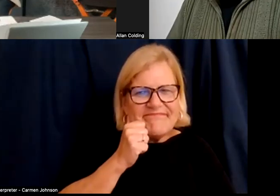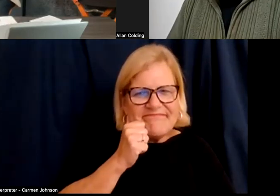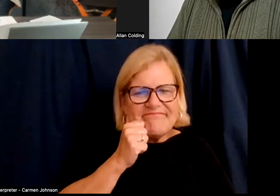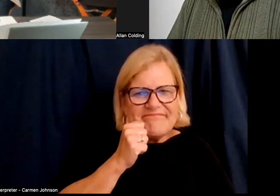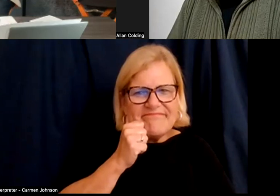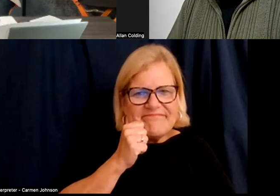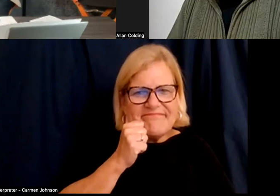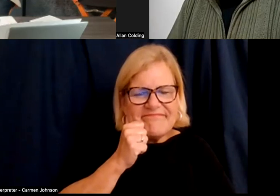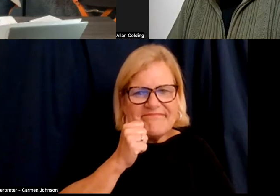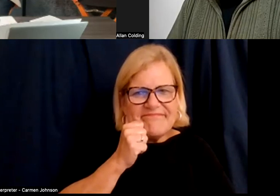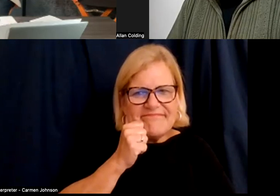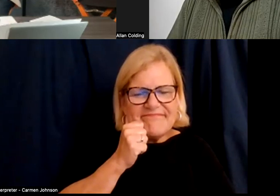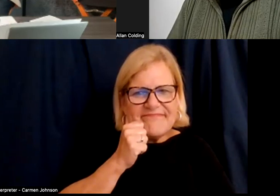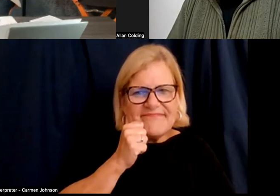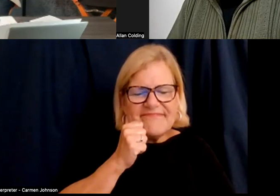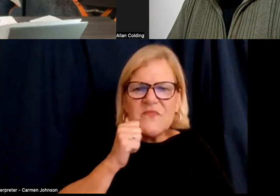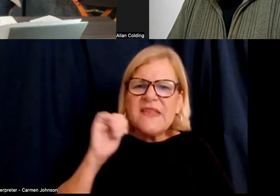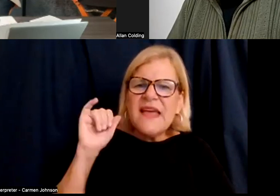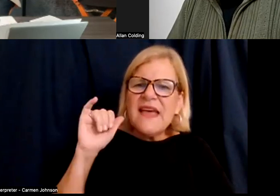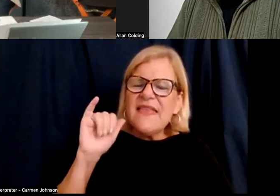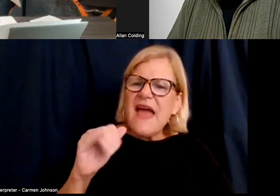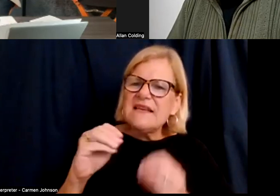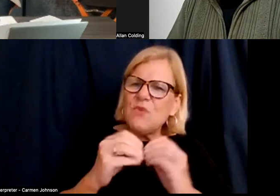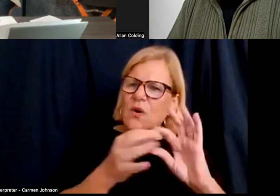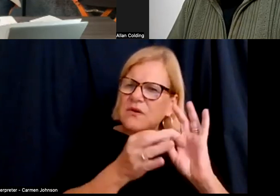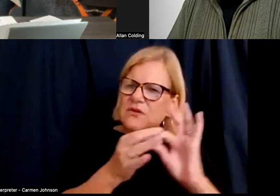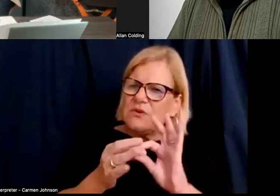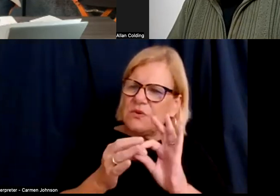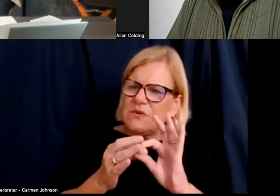And that has more to do with